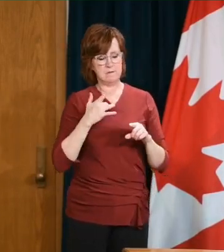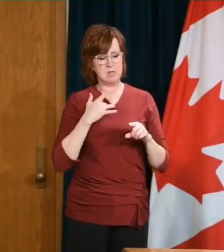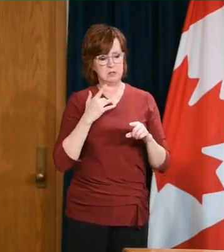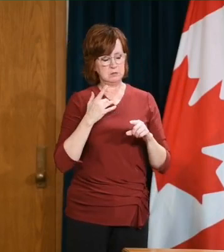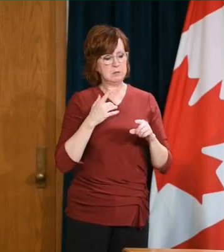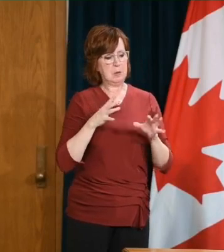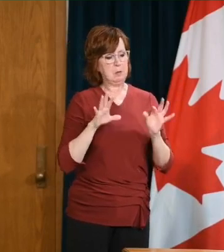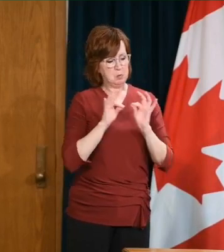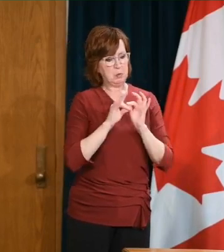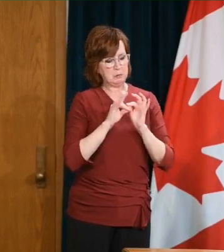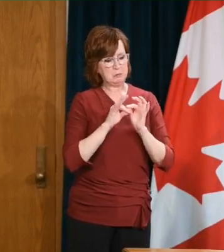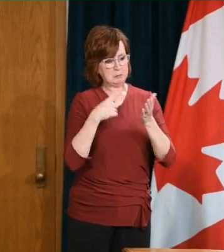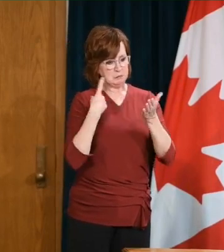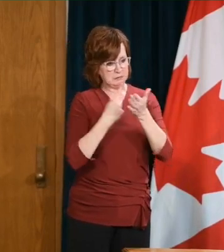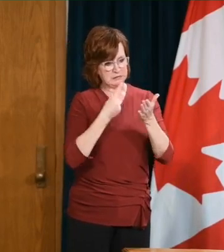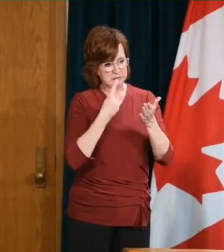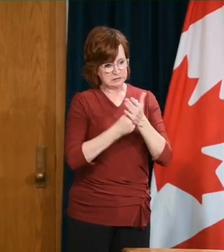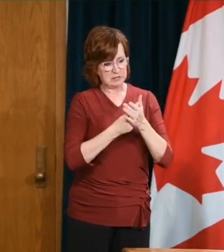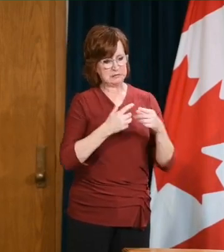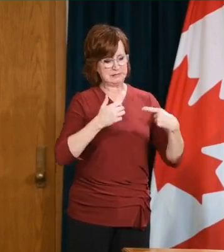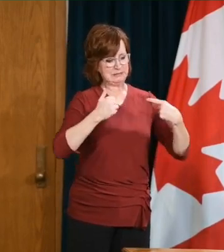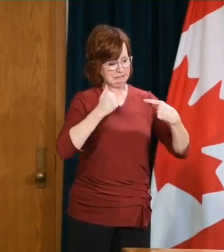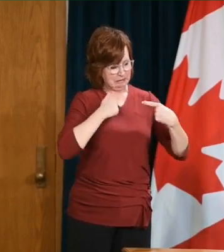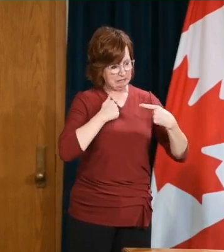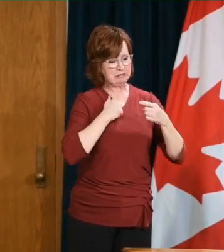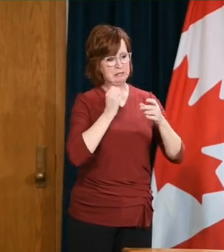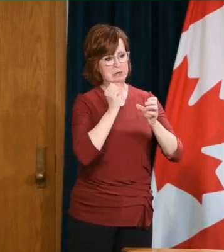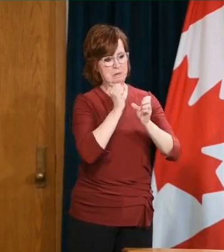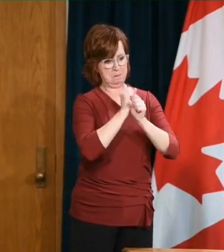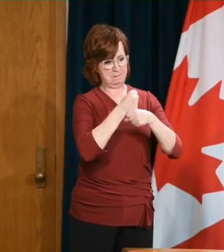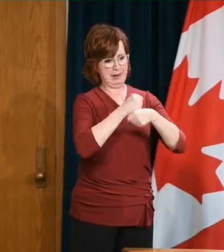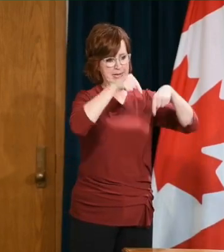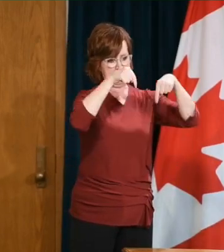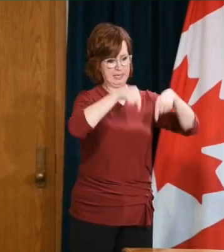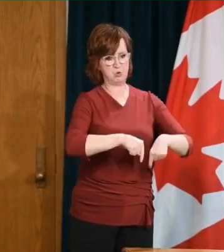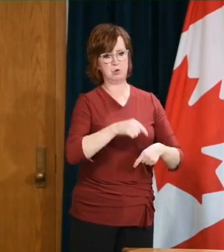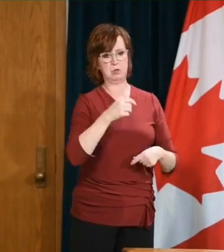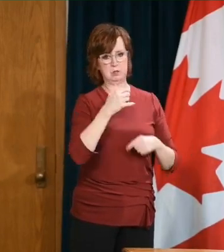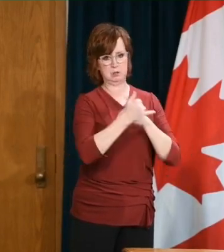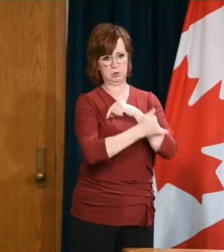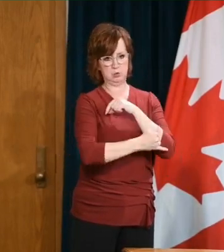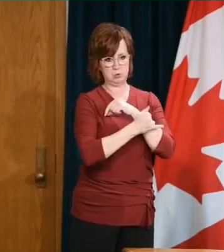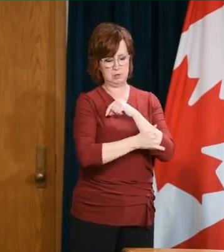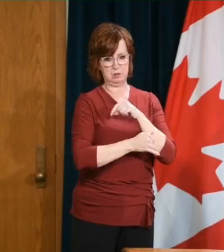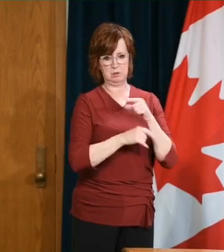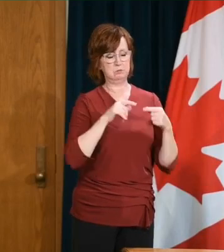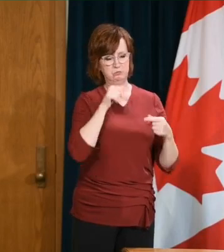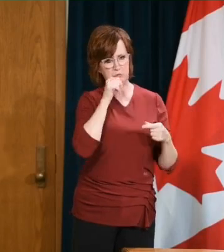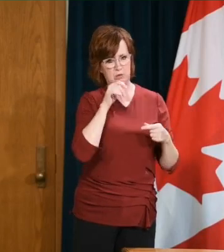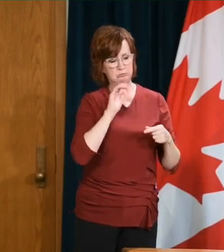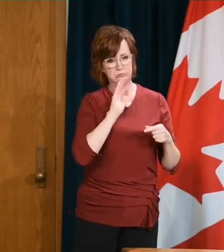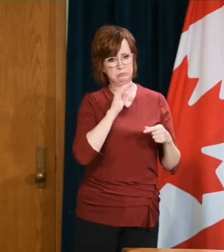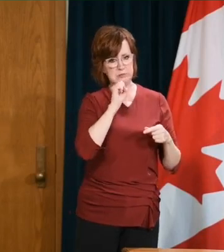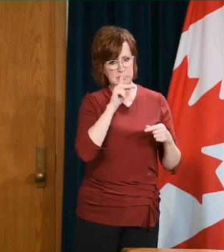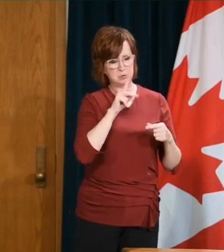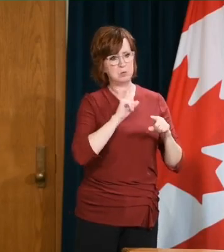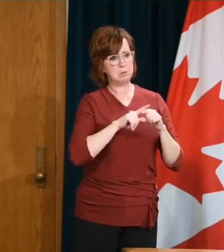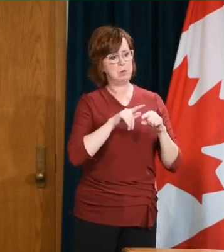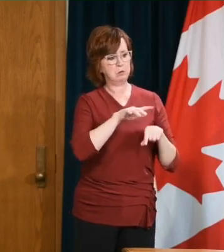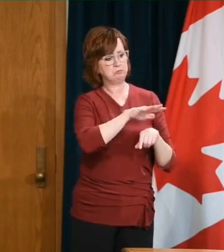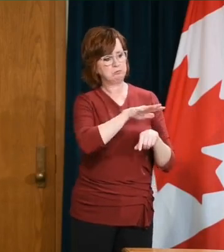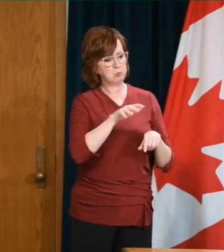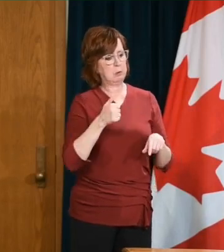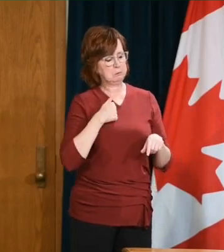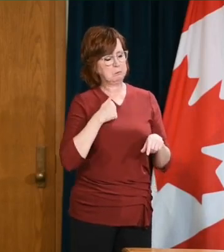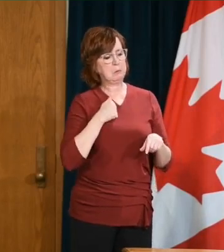them manufactured. We have the capability to do that here in not just in Saskatchewan, but in other areas